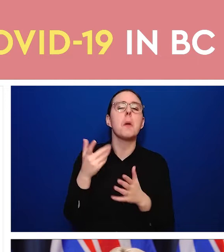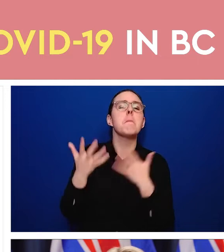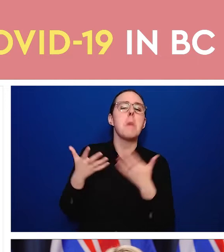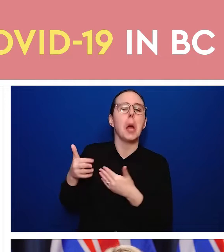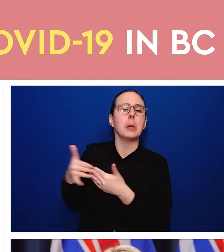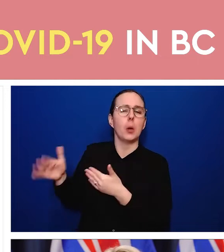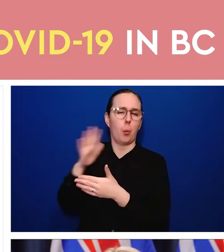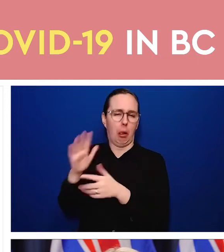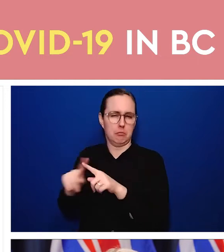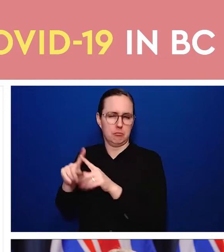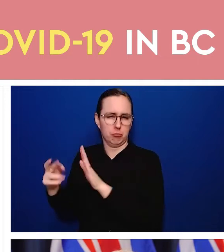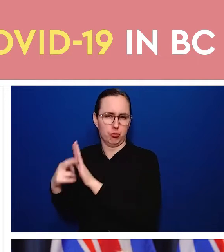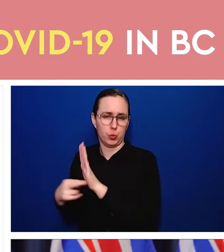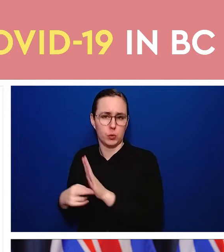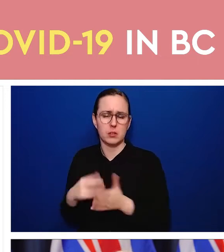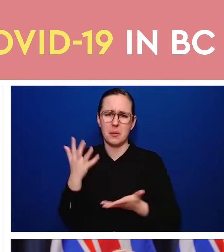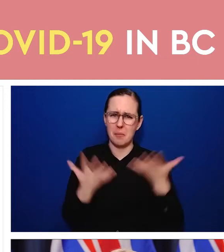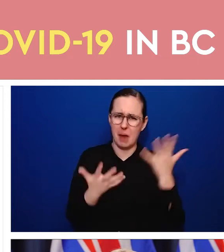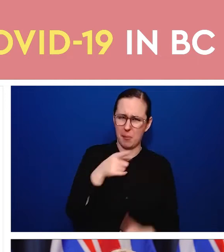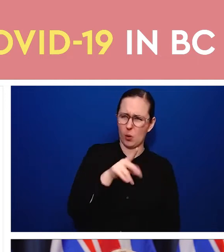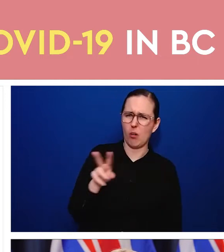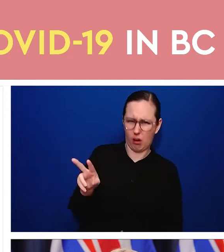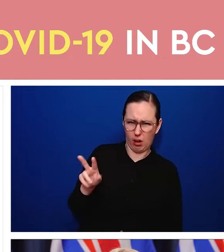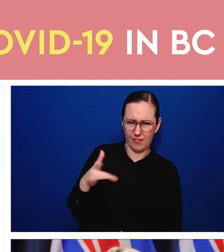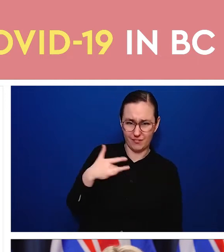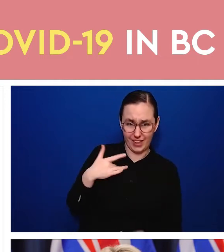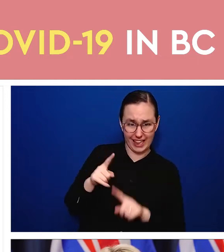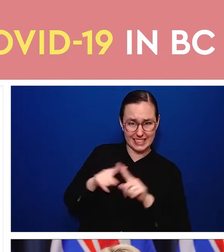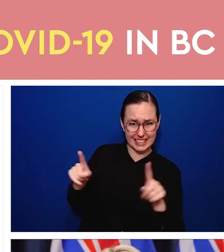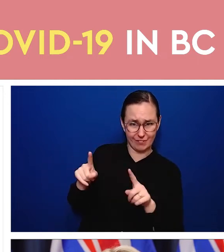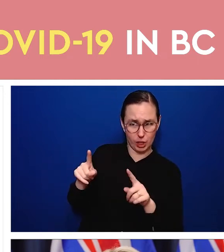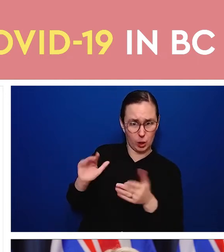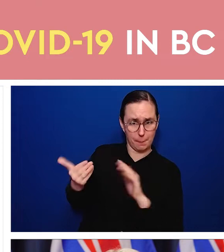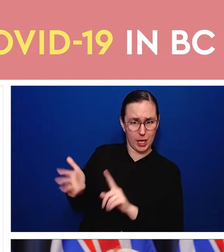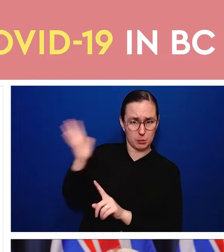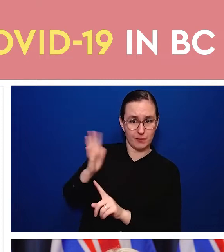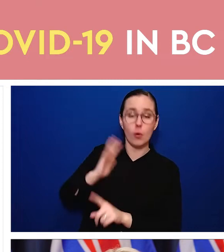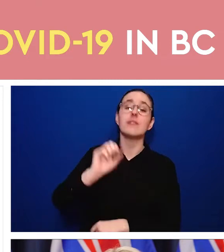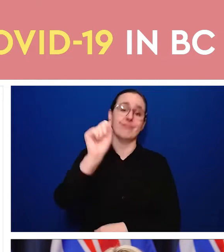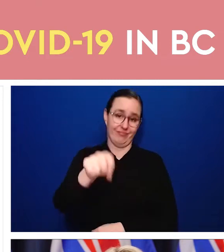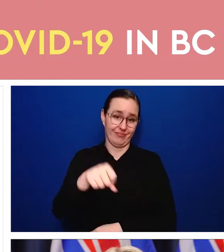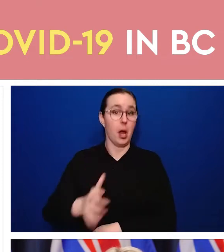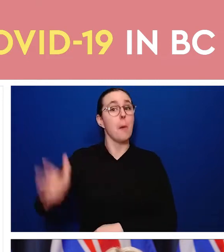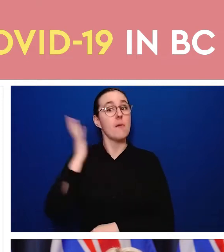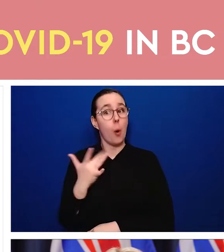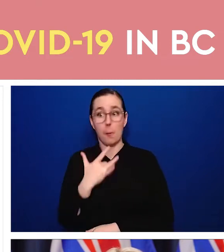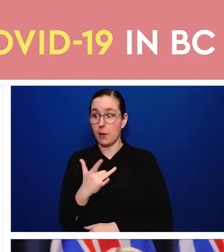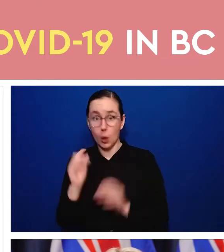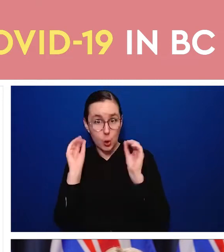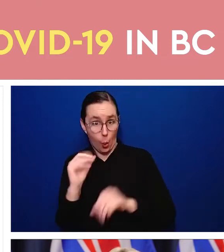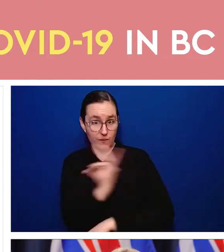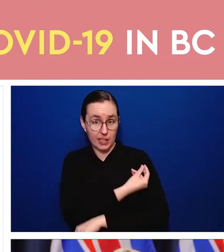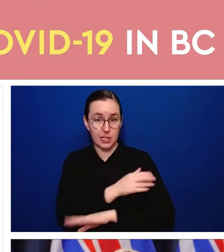vision, which would be people not being able to practice if they were not vaccinated